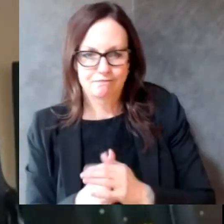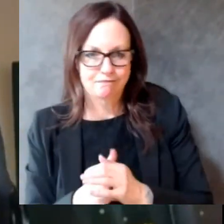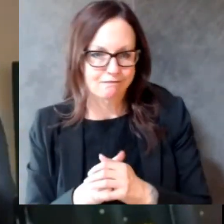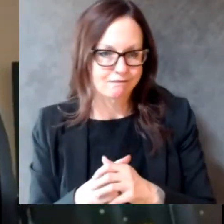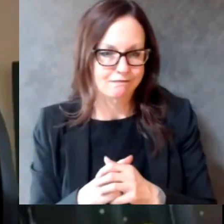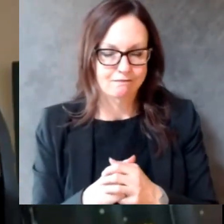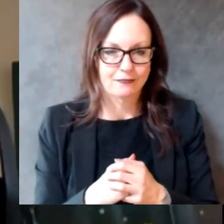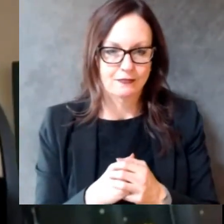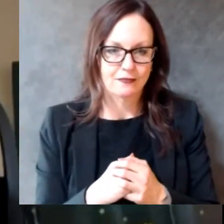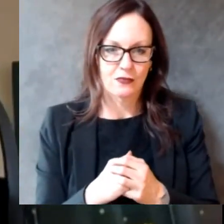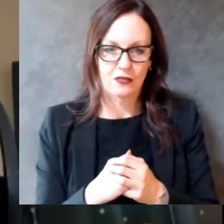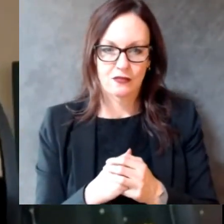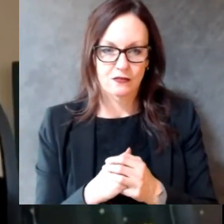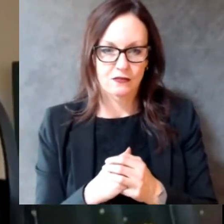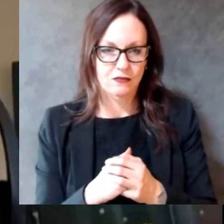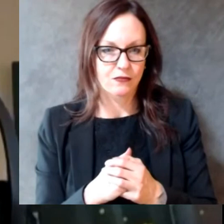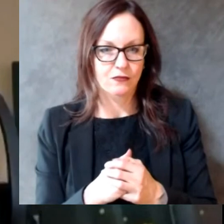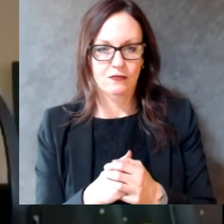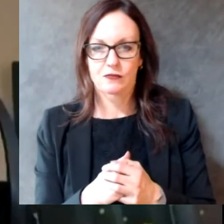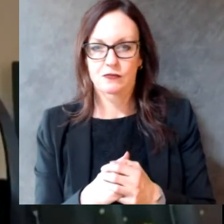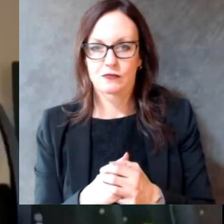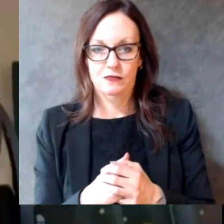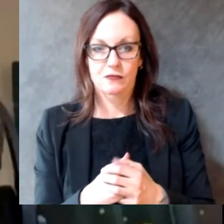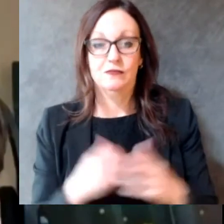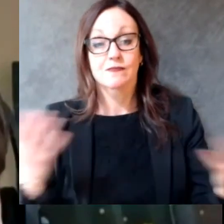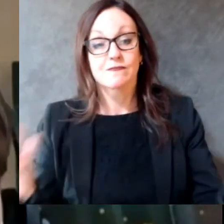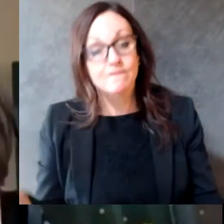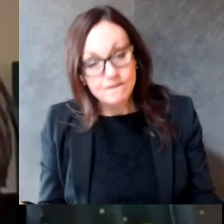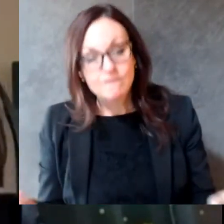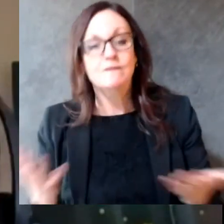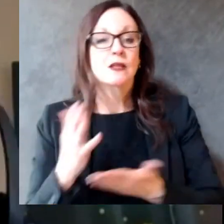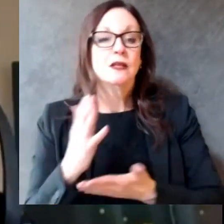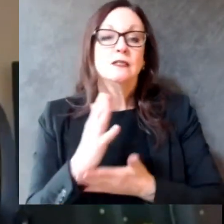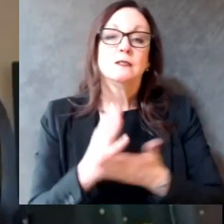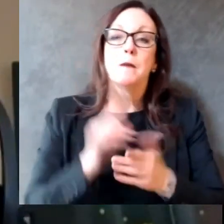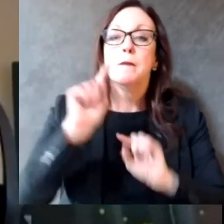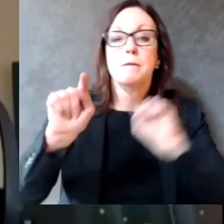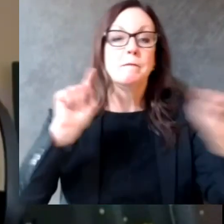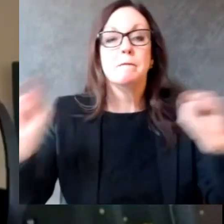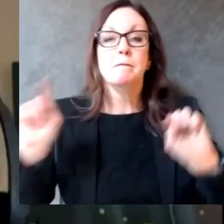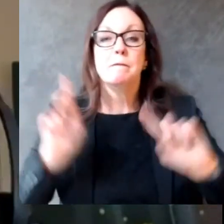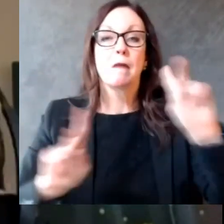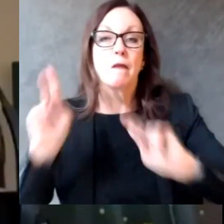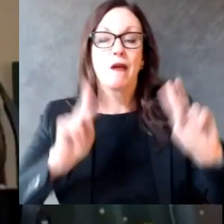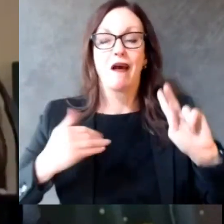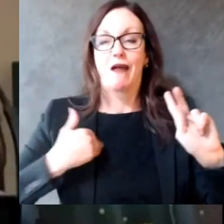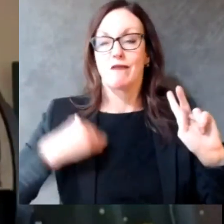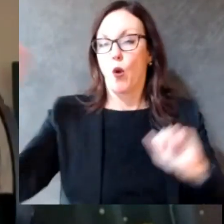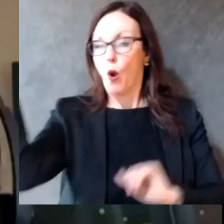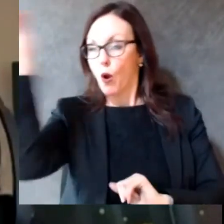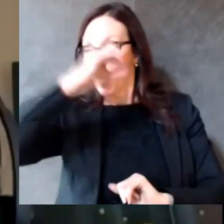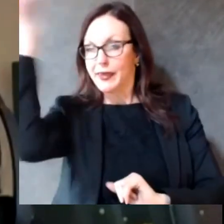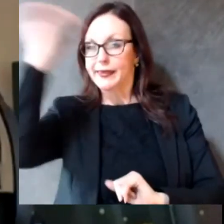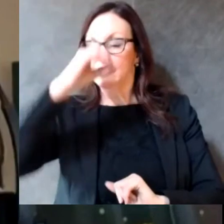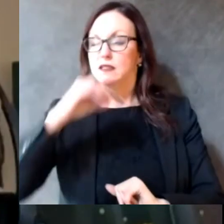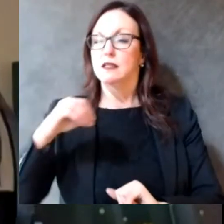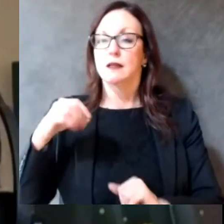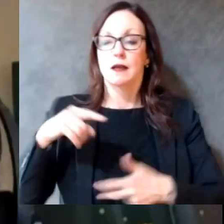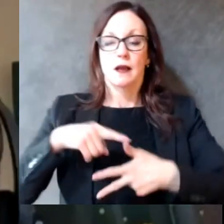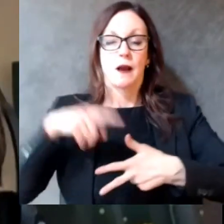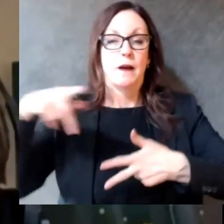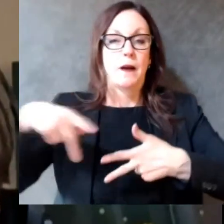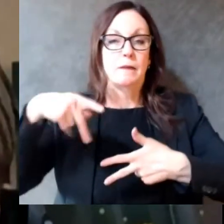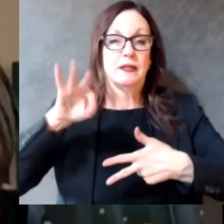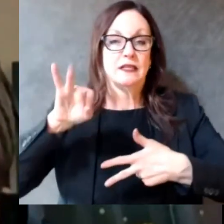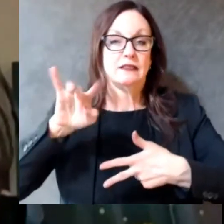some folks prefer the Moderna or Pfizer vaccine. We're hearing other folks really happy that the